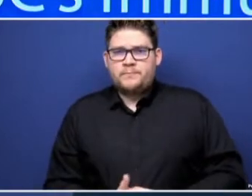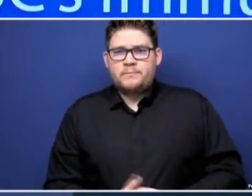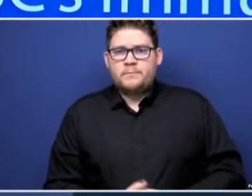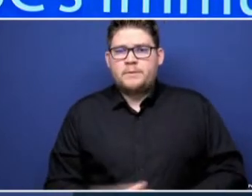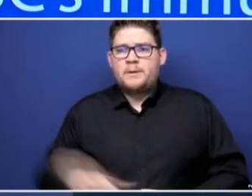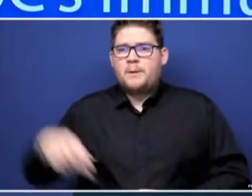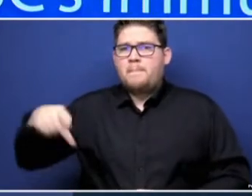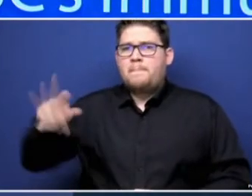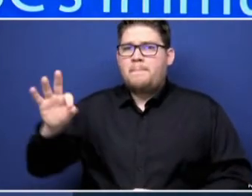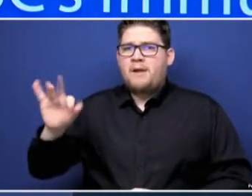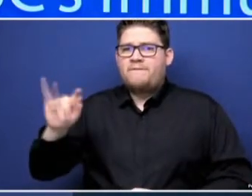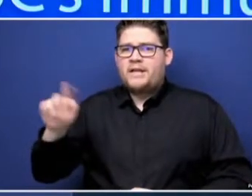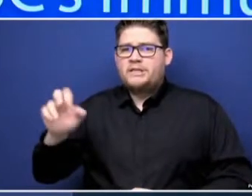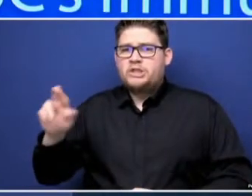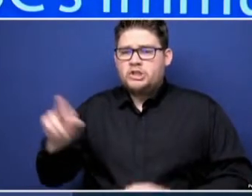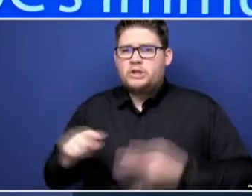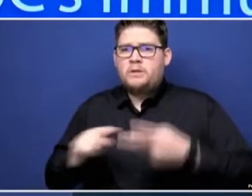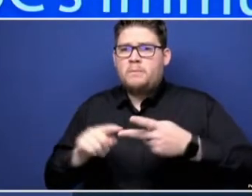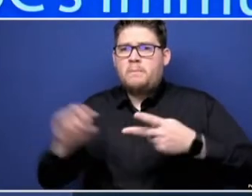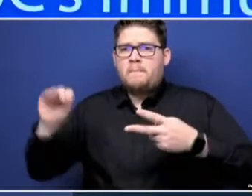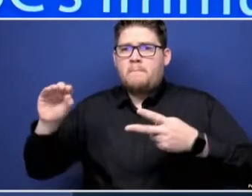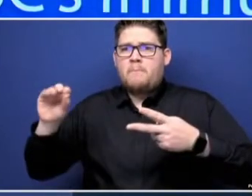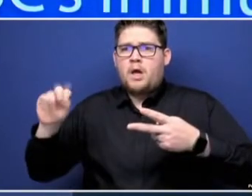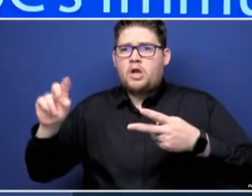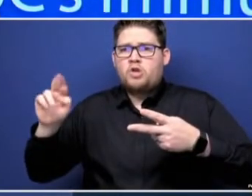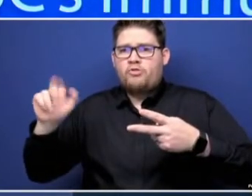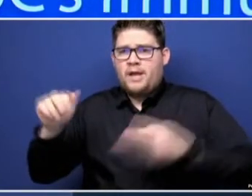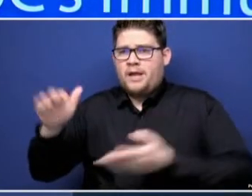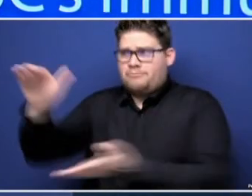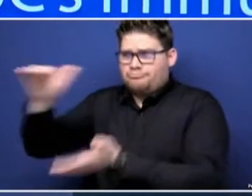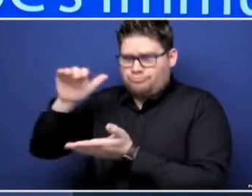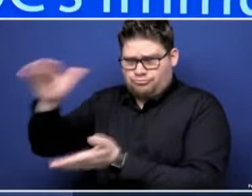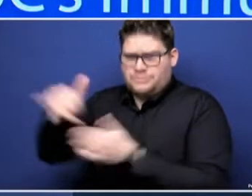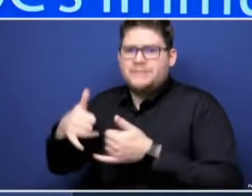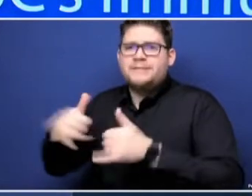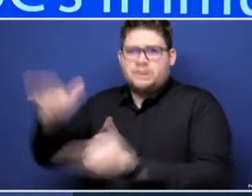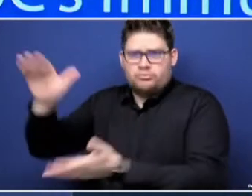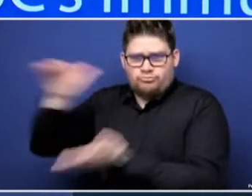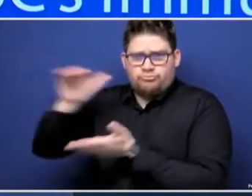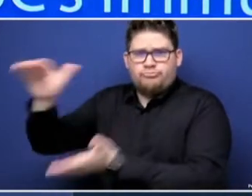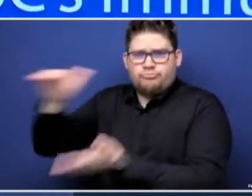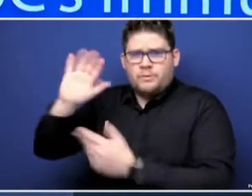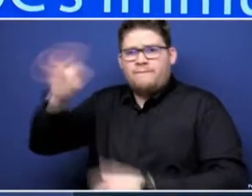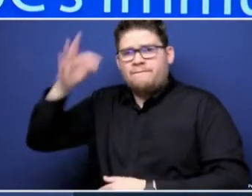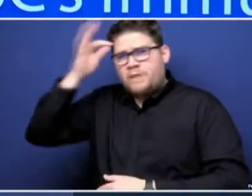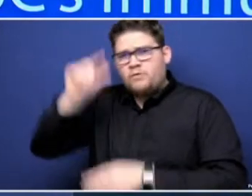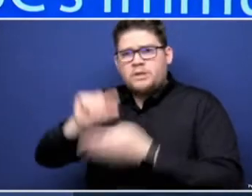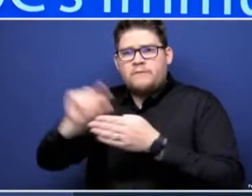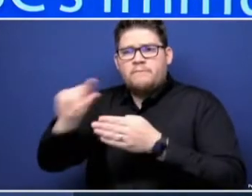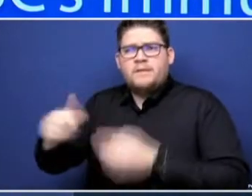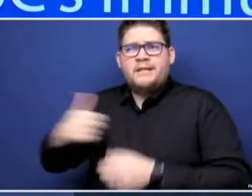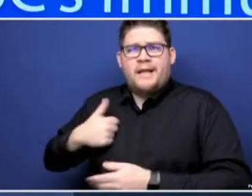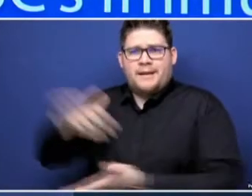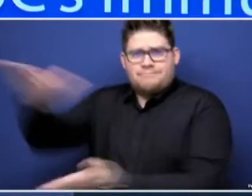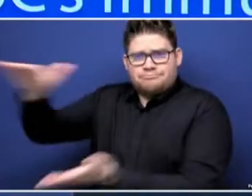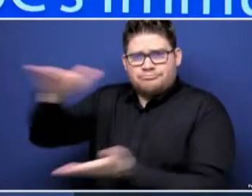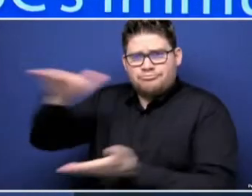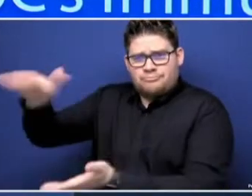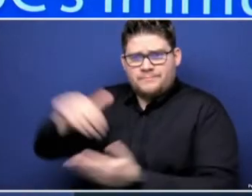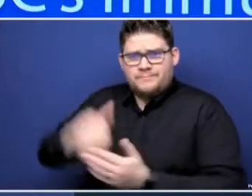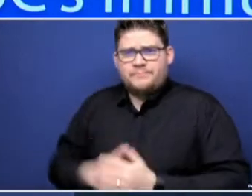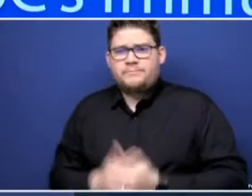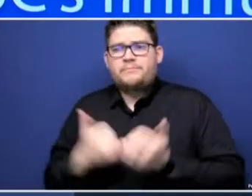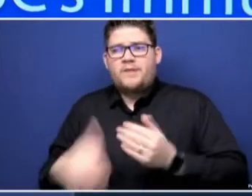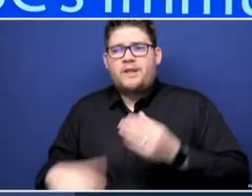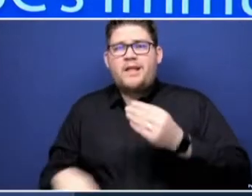wants to have a vaccination done as quickly as possible. And when we think of the hardest hit industries, of course, right at the top of that list is our